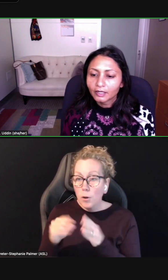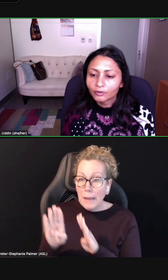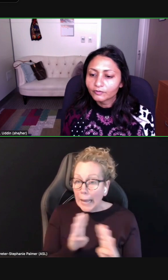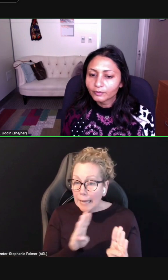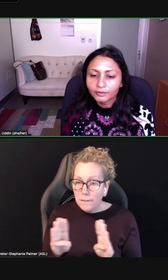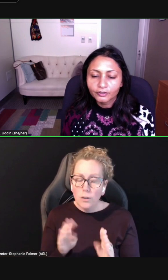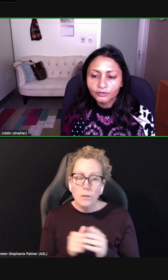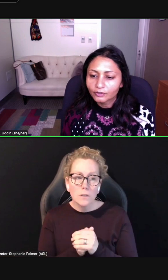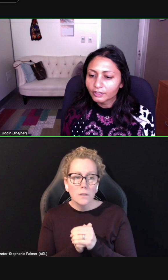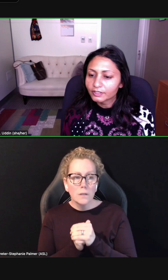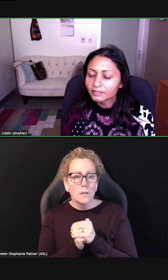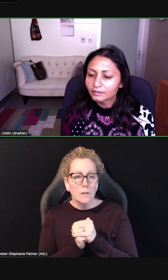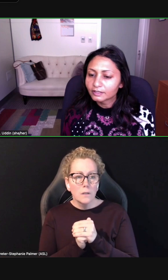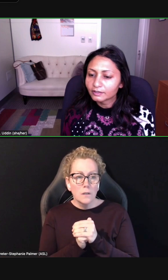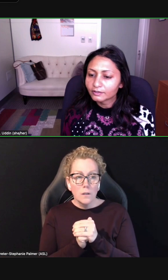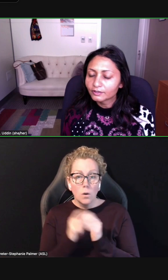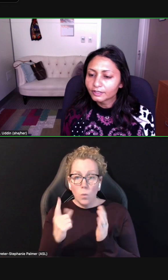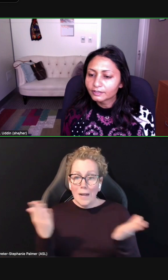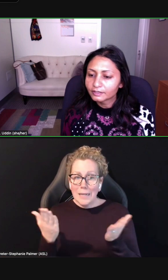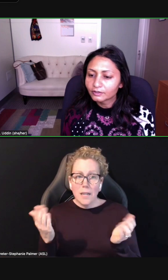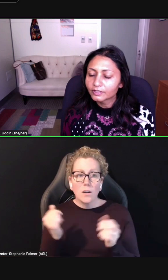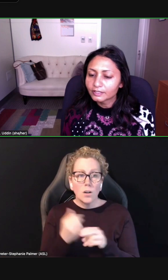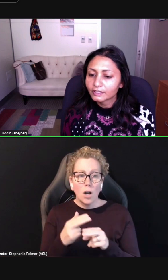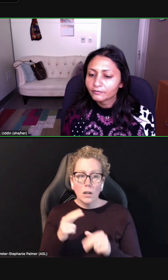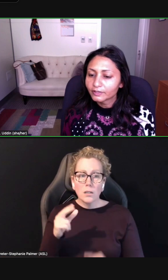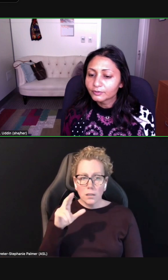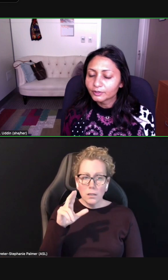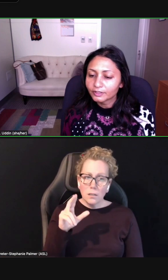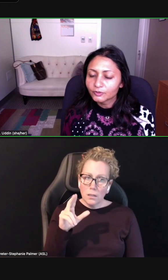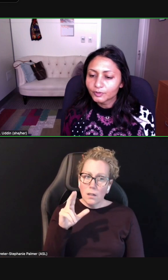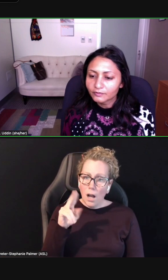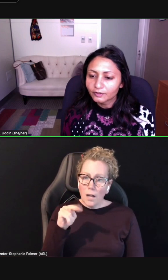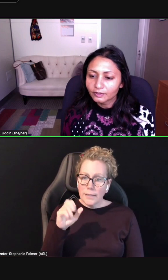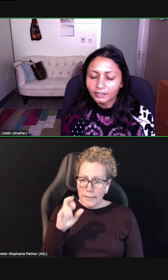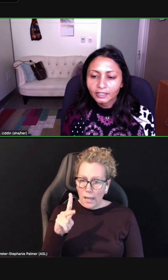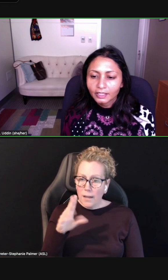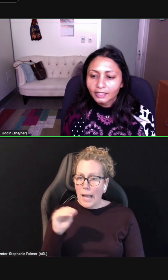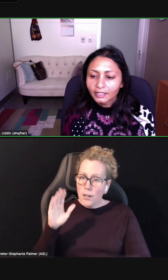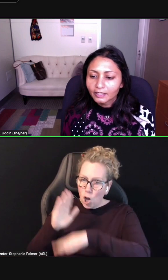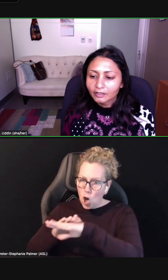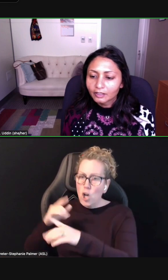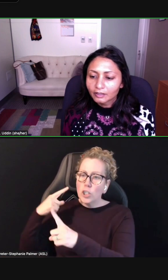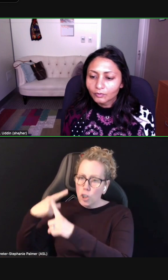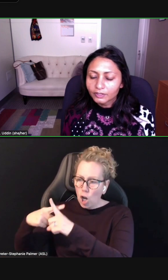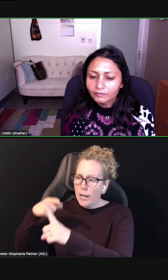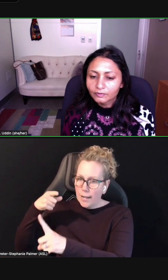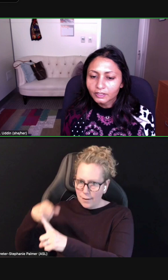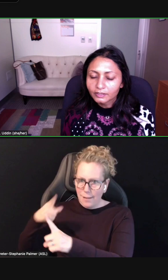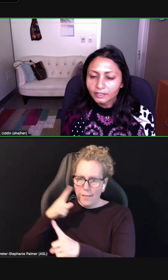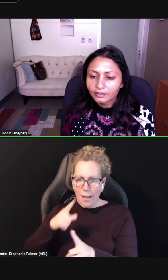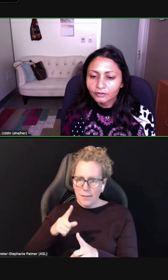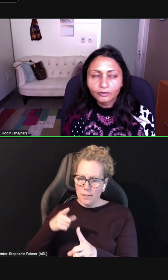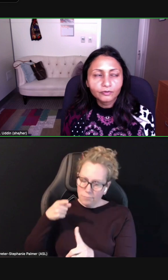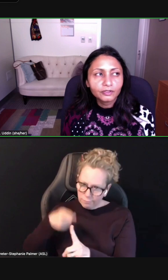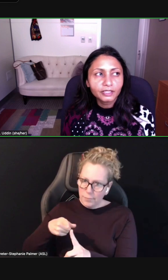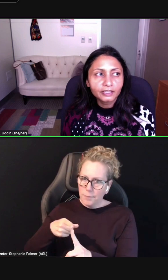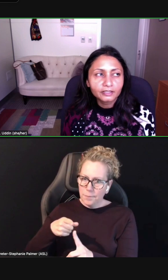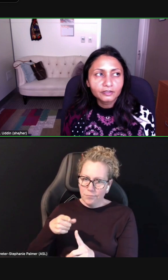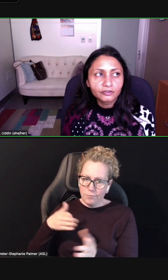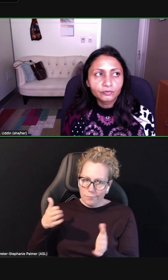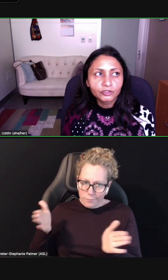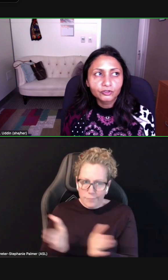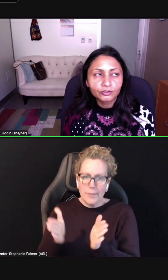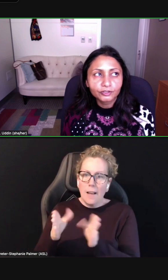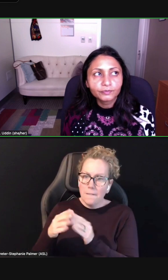behaviors. One of them here is called Unstuck and On Target, that targets flexibility specifically. And what's really not known